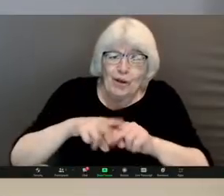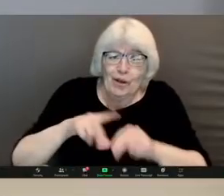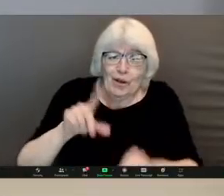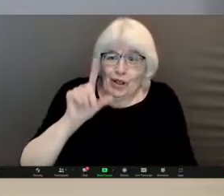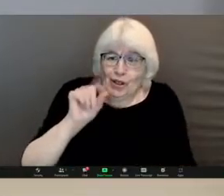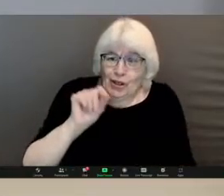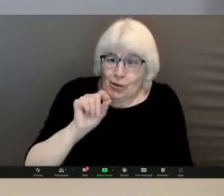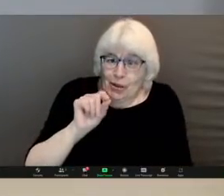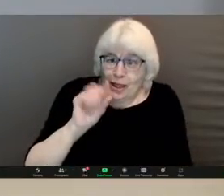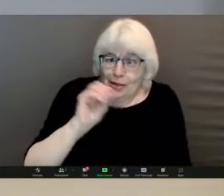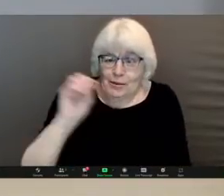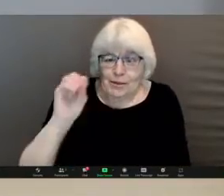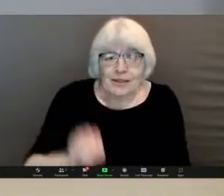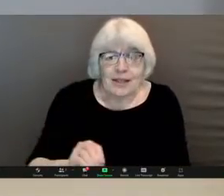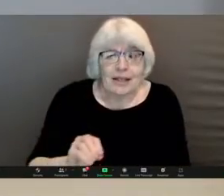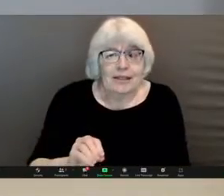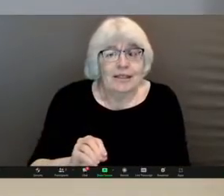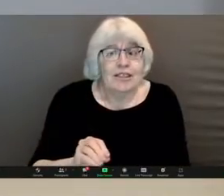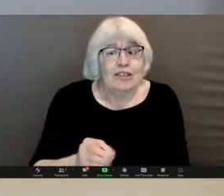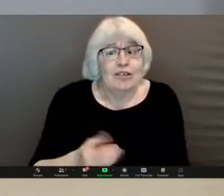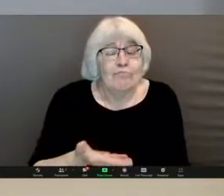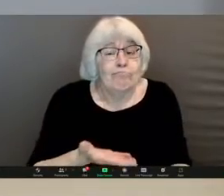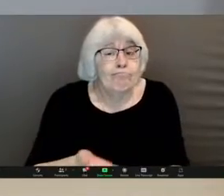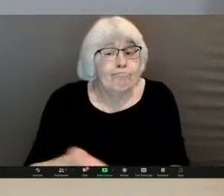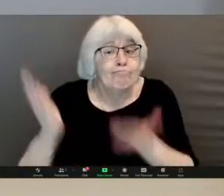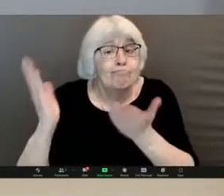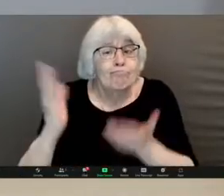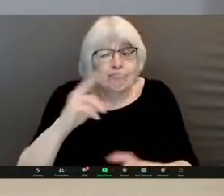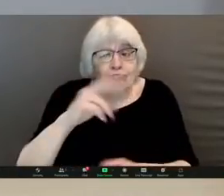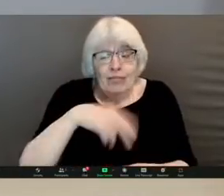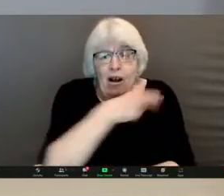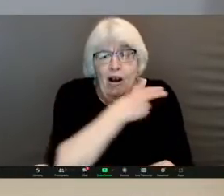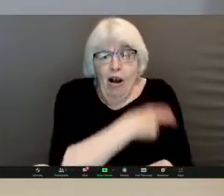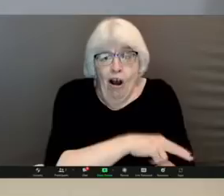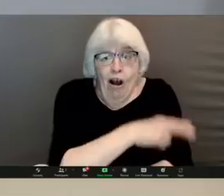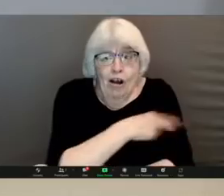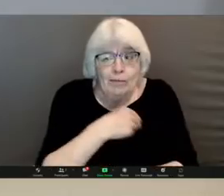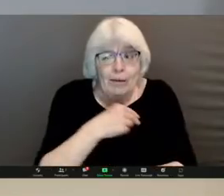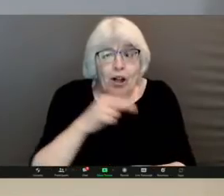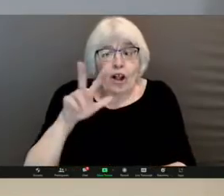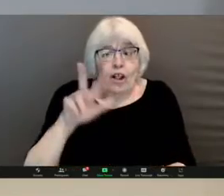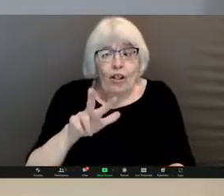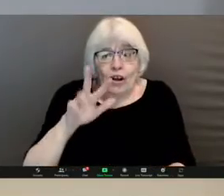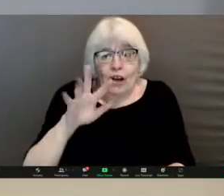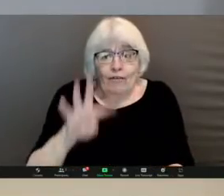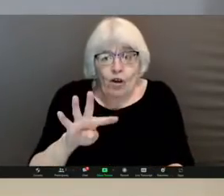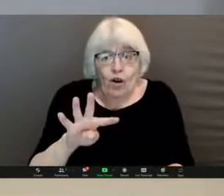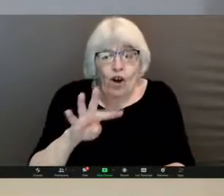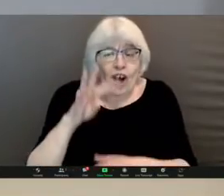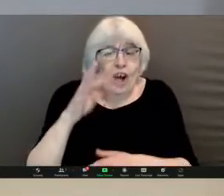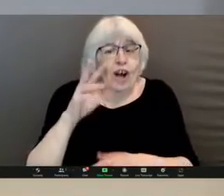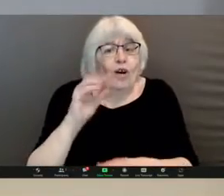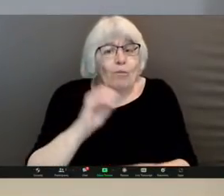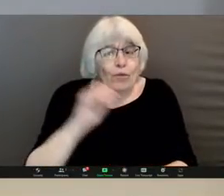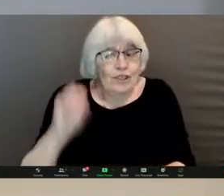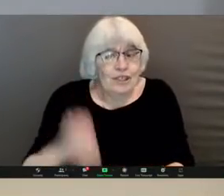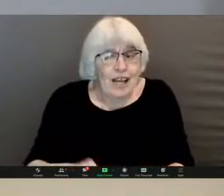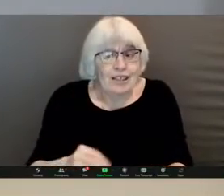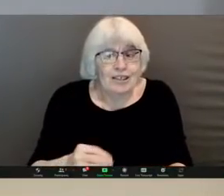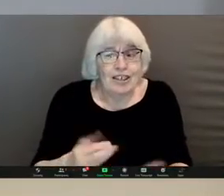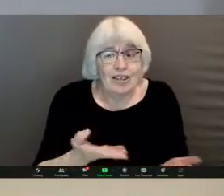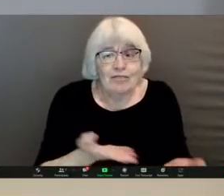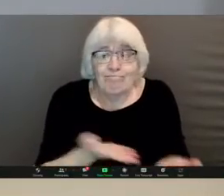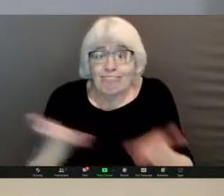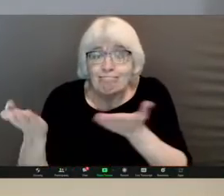and ICU admissions up 29%, mostly among unvaccinated individuals. And this daily average